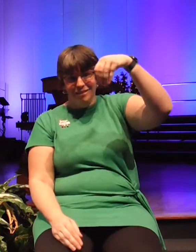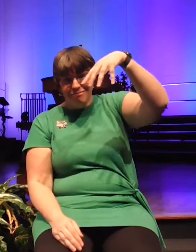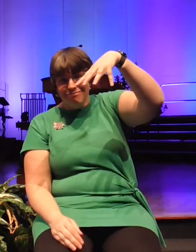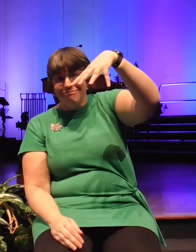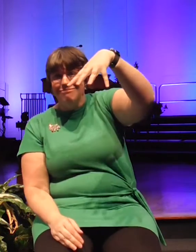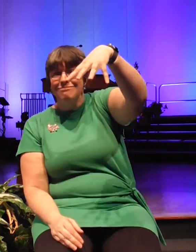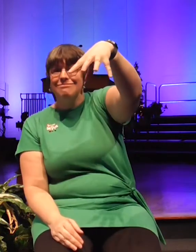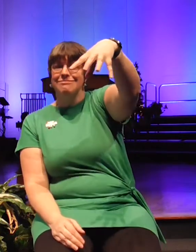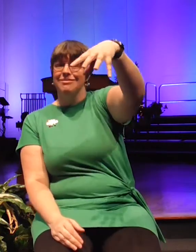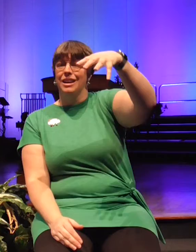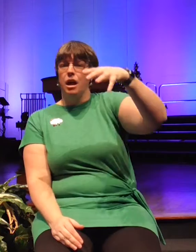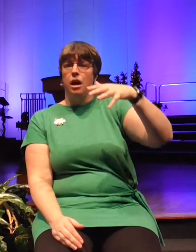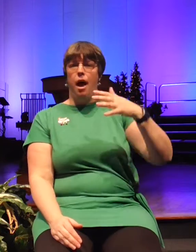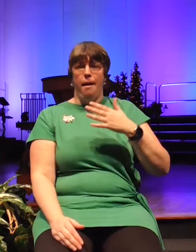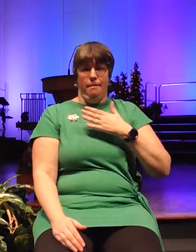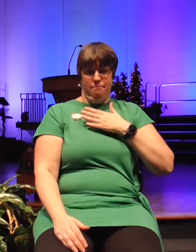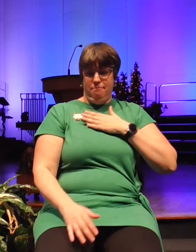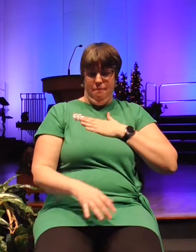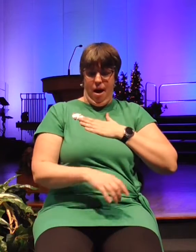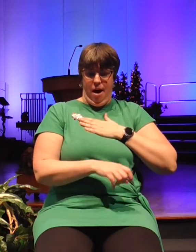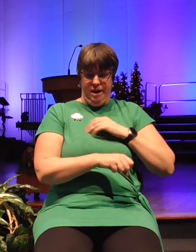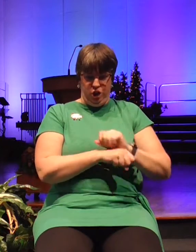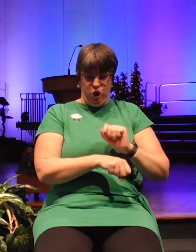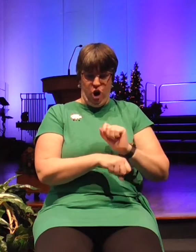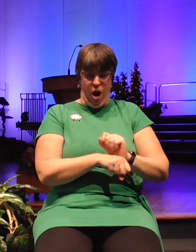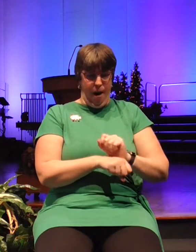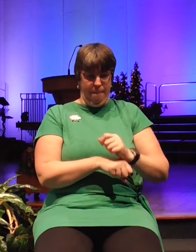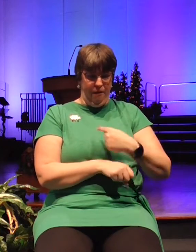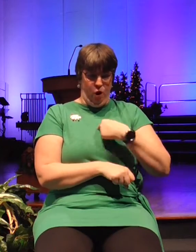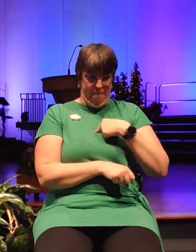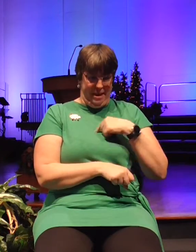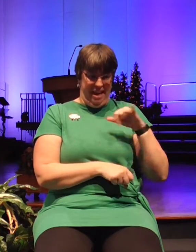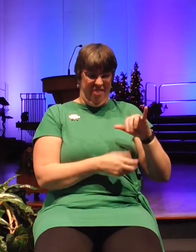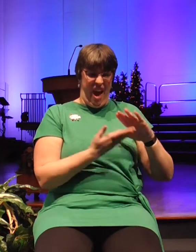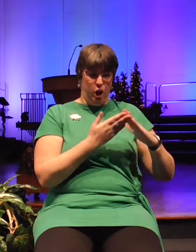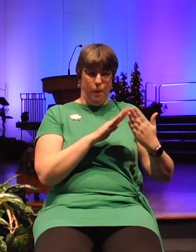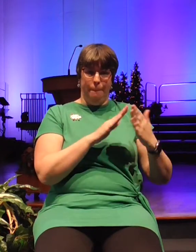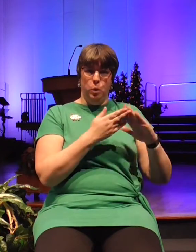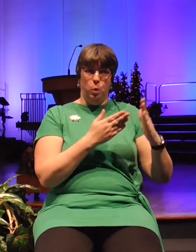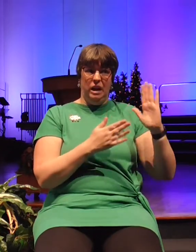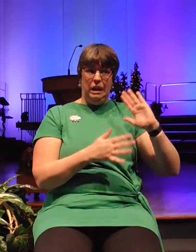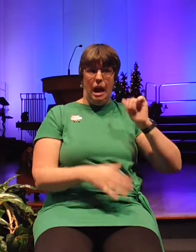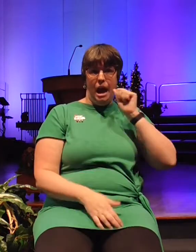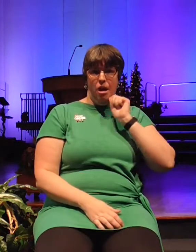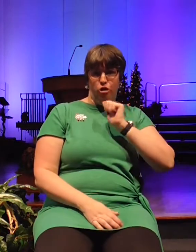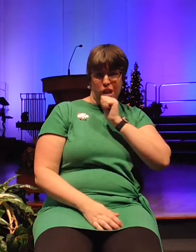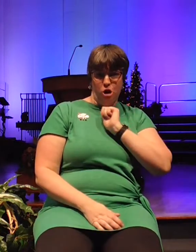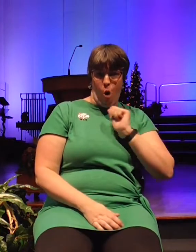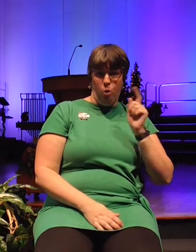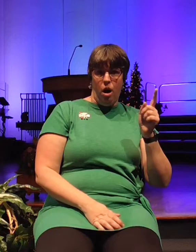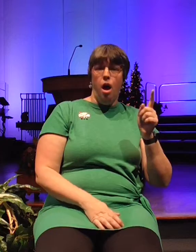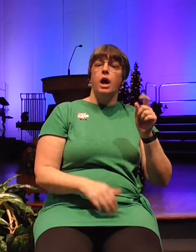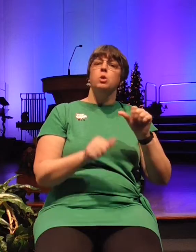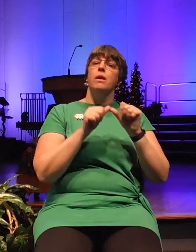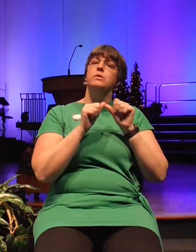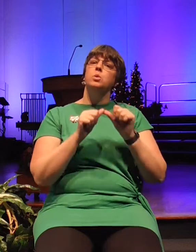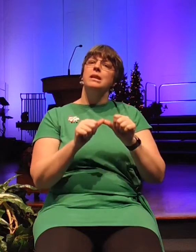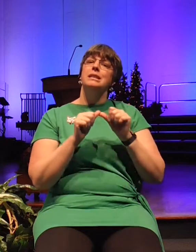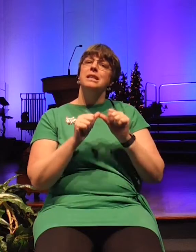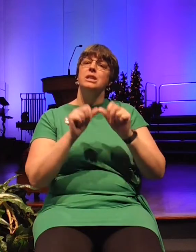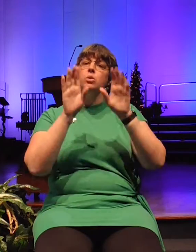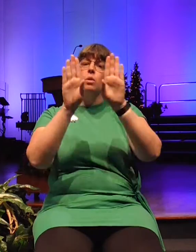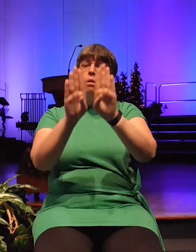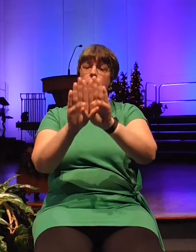our job, just like it was for me in that community back in Arizona, is to continue to walk through the